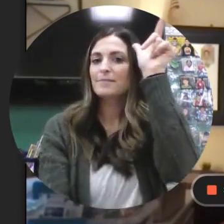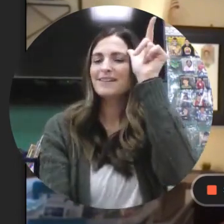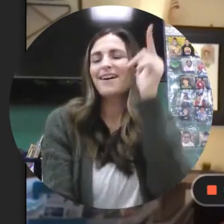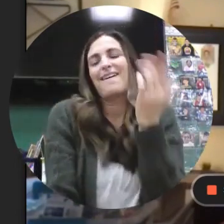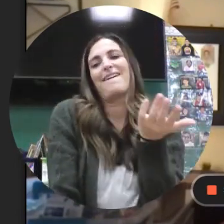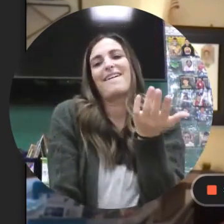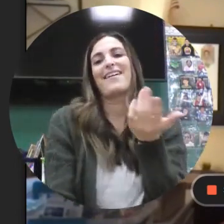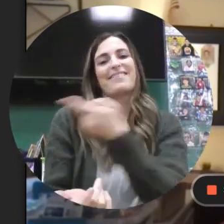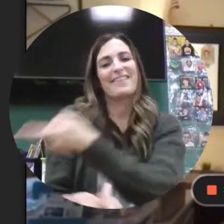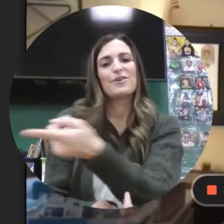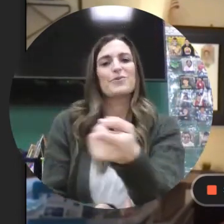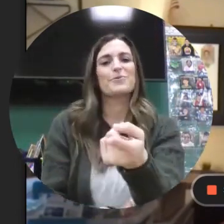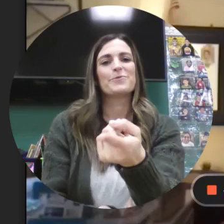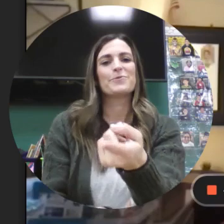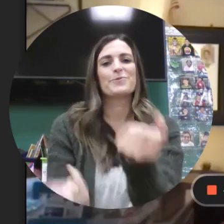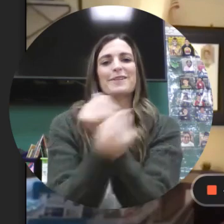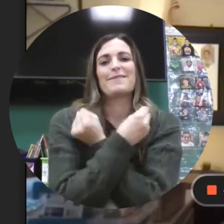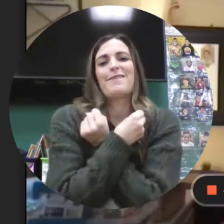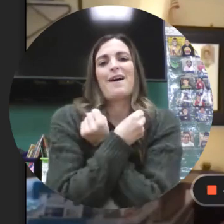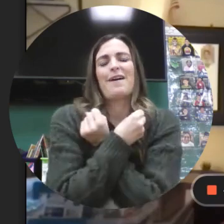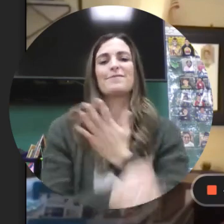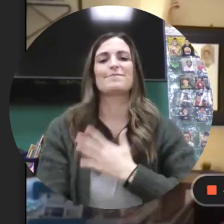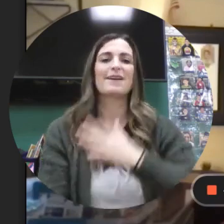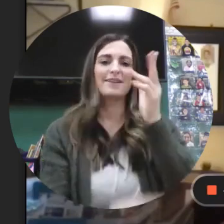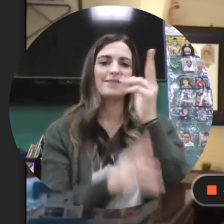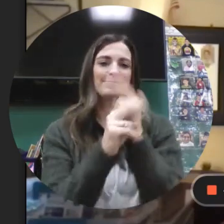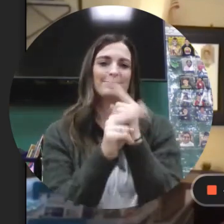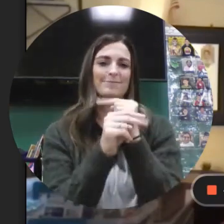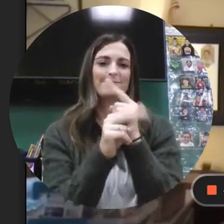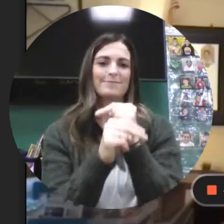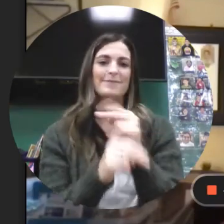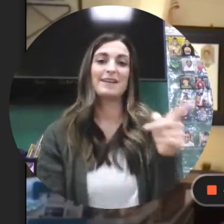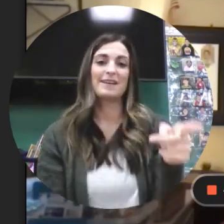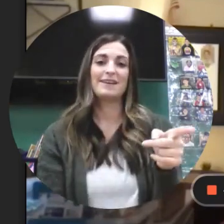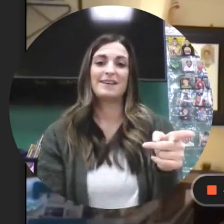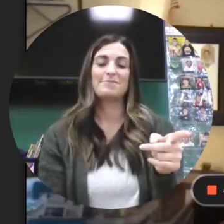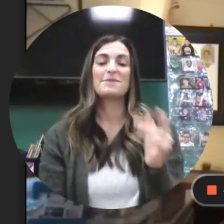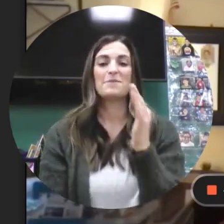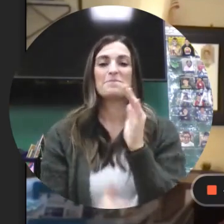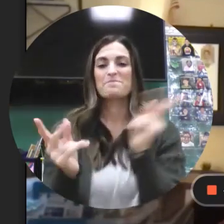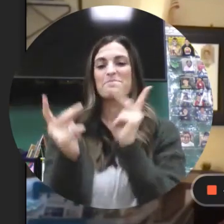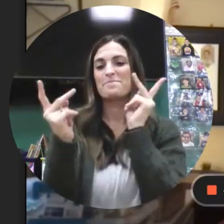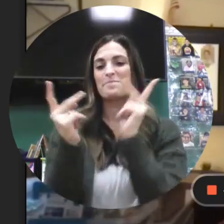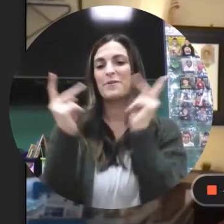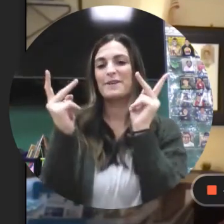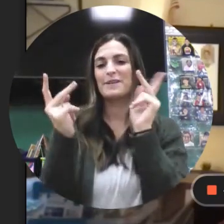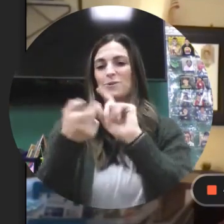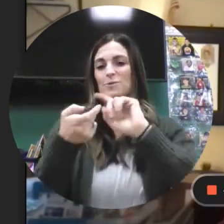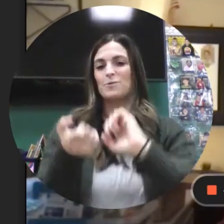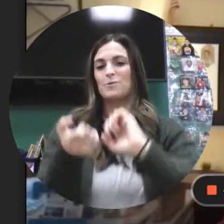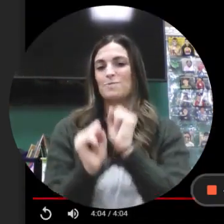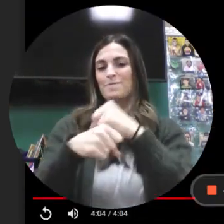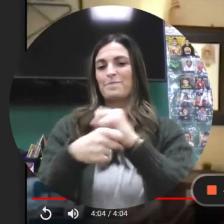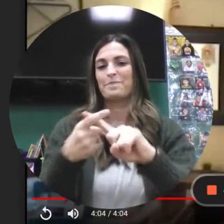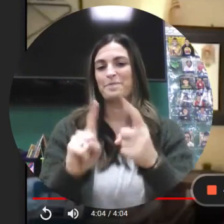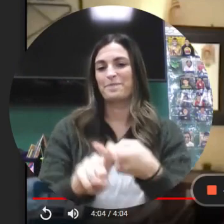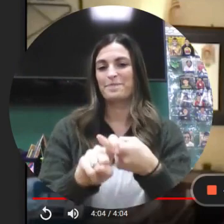cute rabbit? He'd be my furry secret weapon. And that is the end of chapter 8.